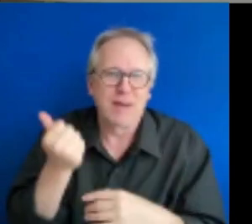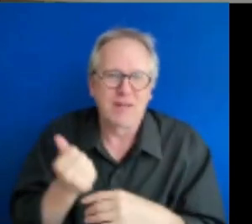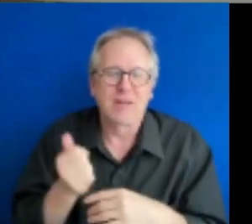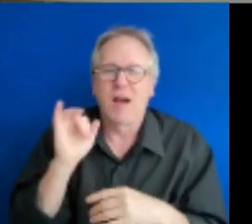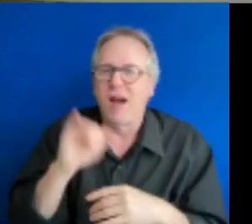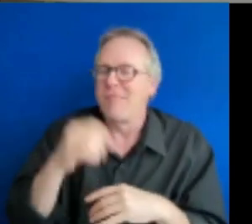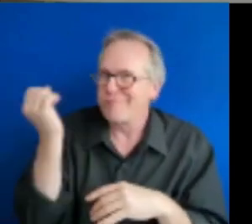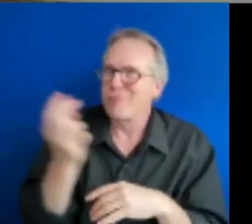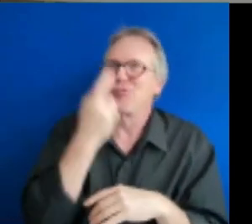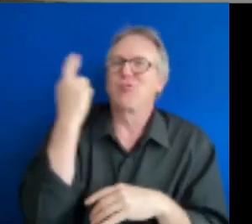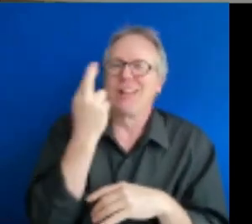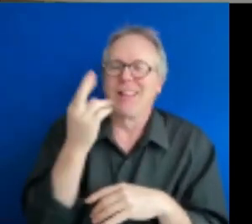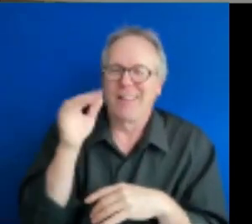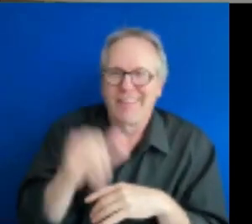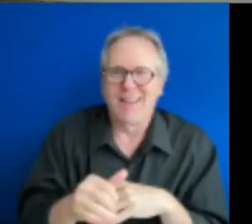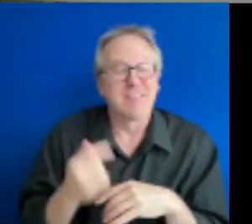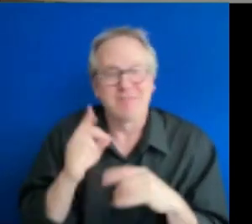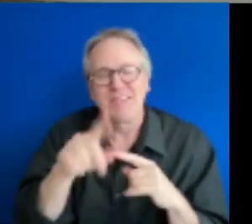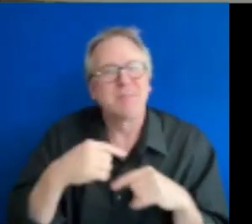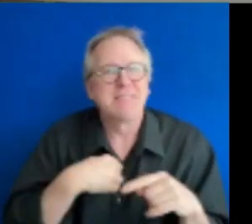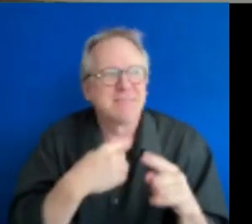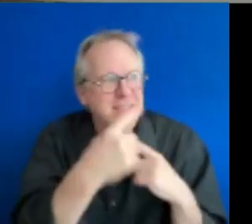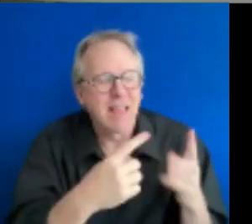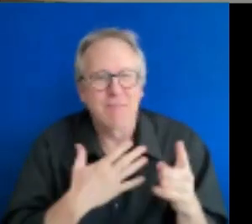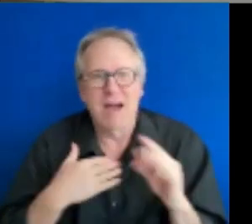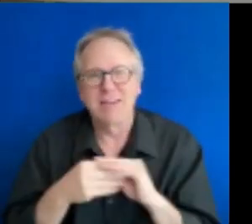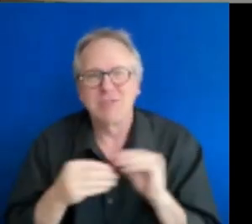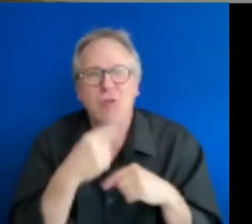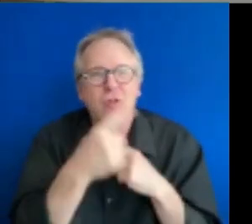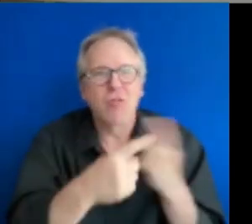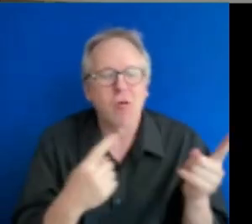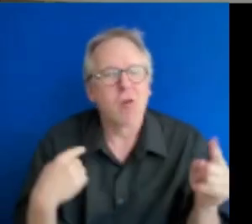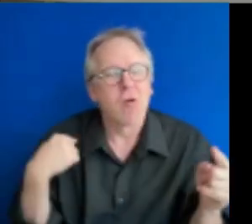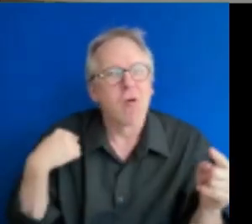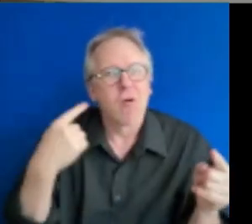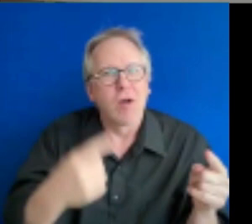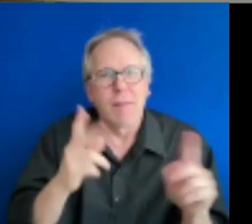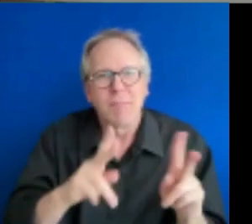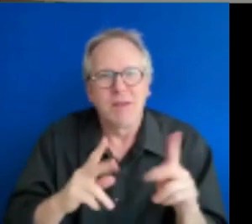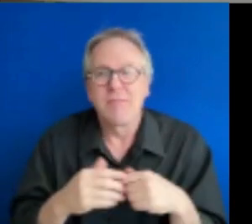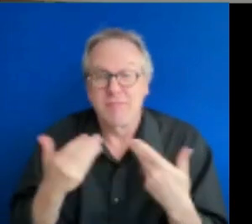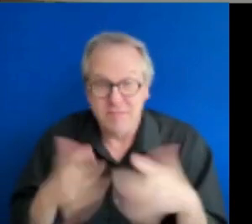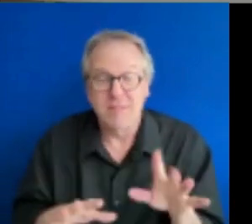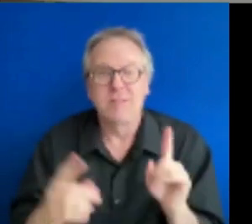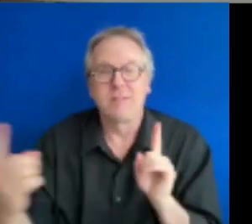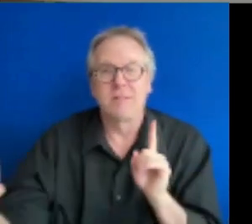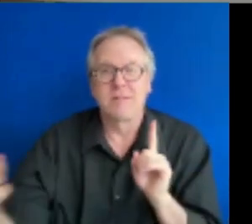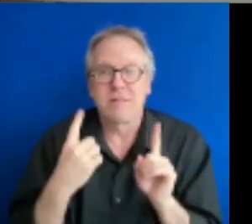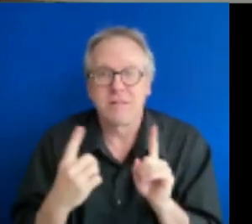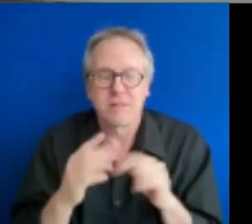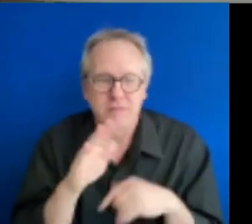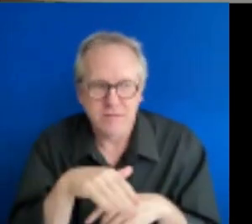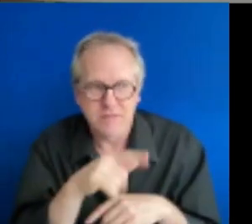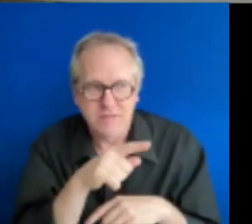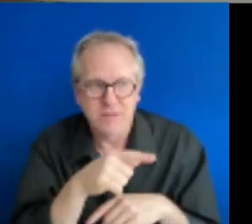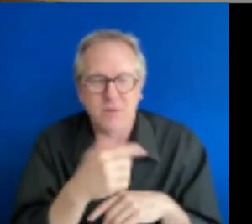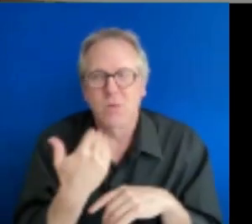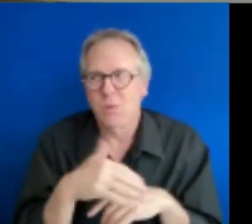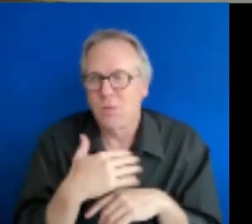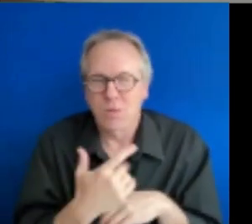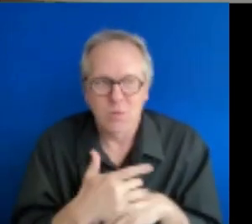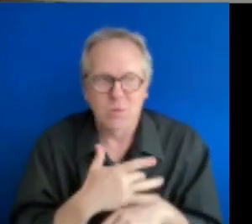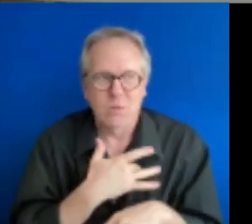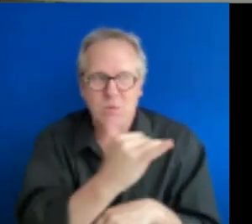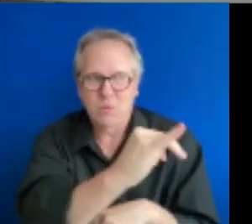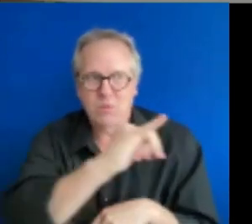discovered when talking and telling my story throughout the years. People come up to me all the time and go, oh, I so